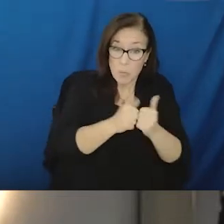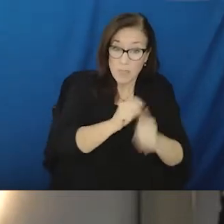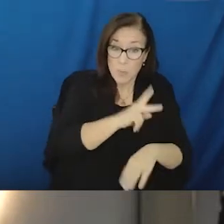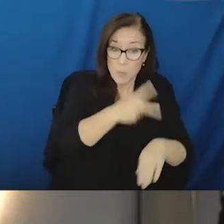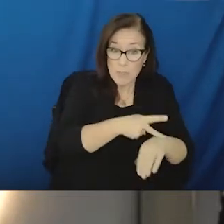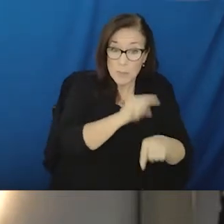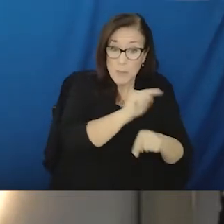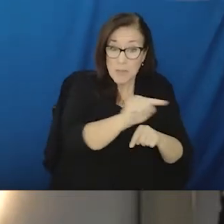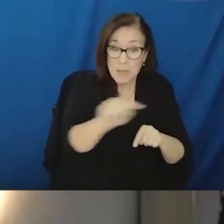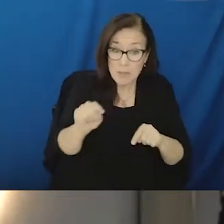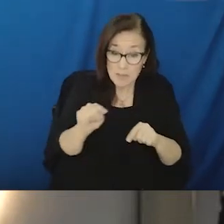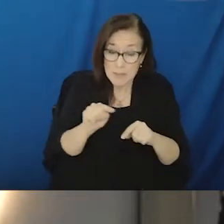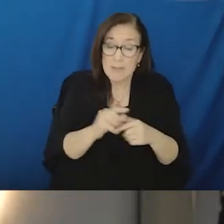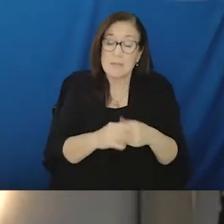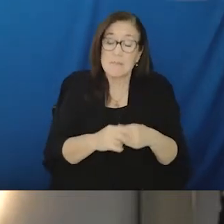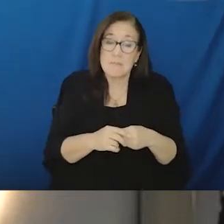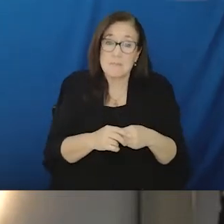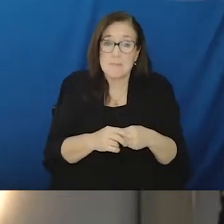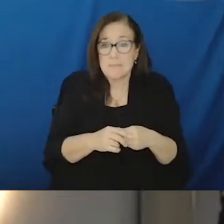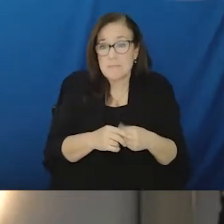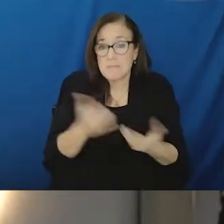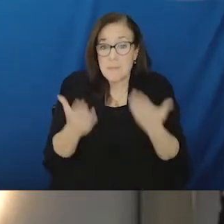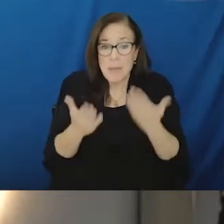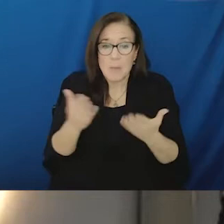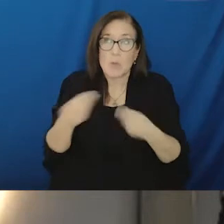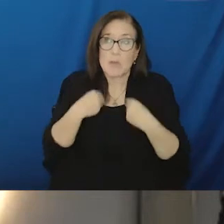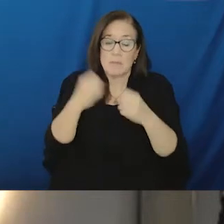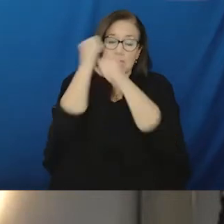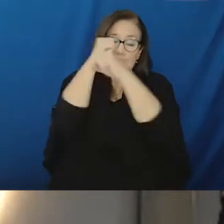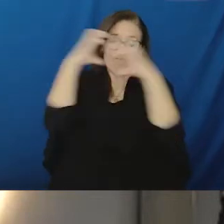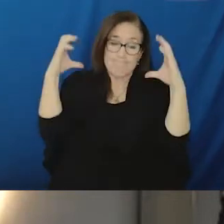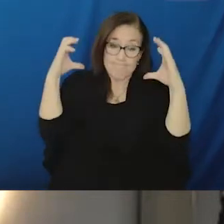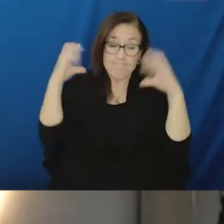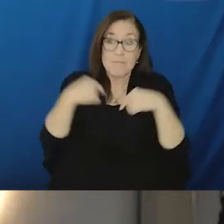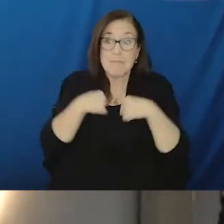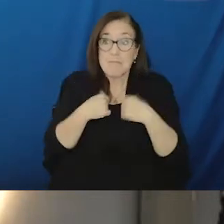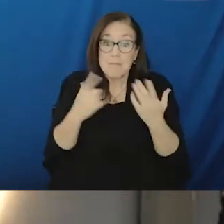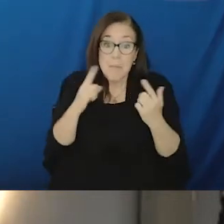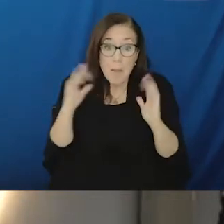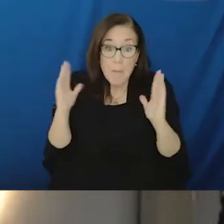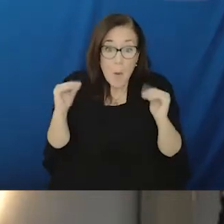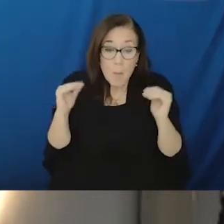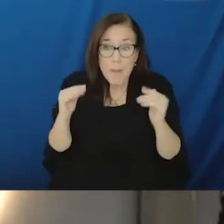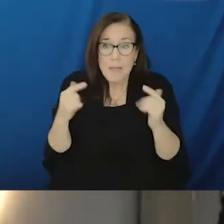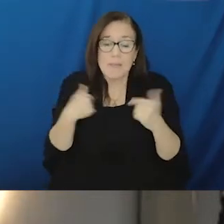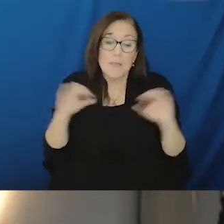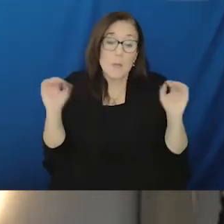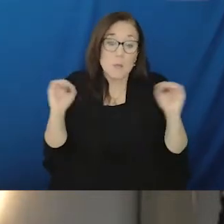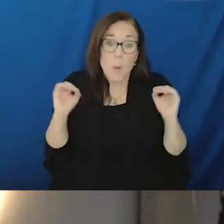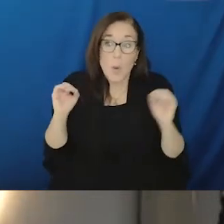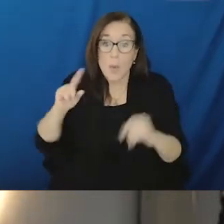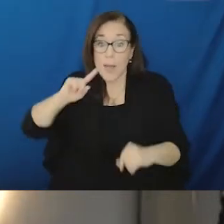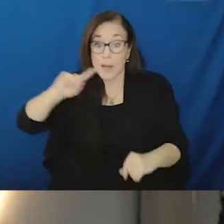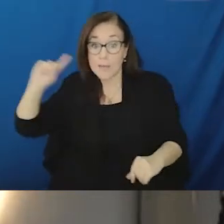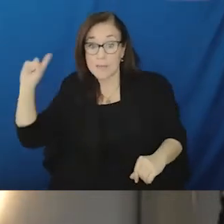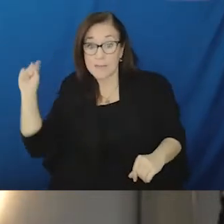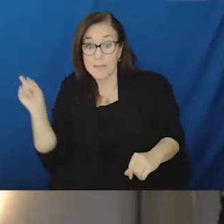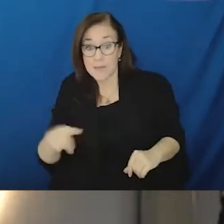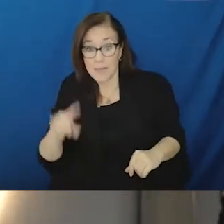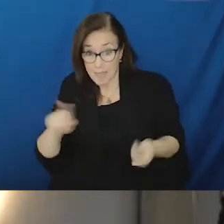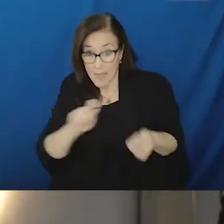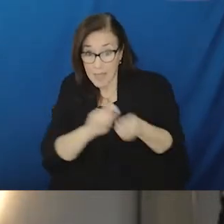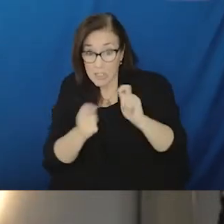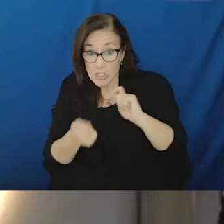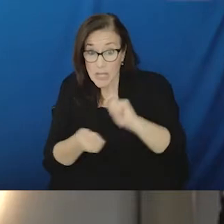that my hope is that we wouldn't have a big lag time between that guidance changing and